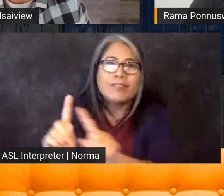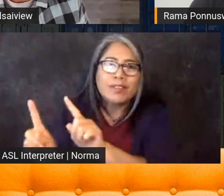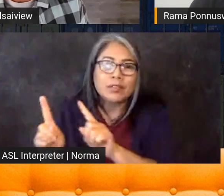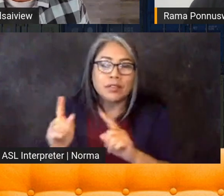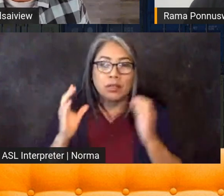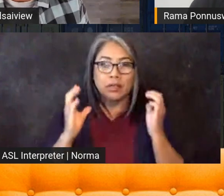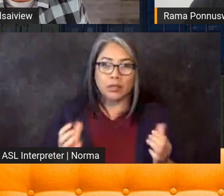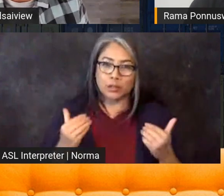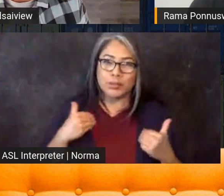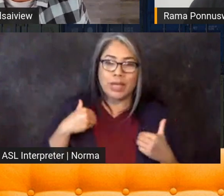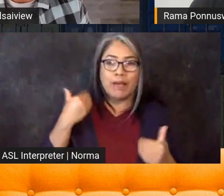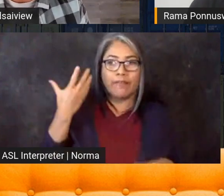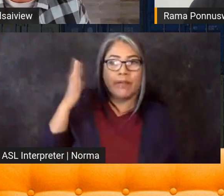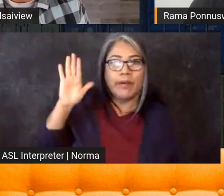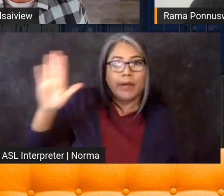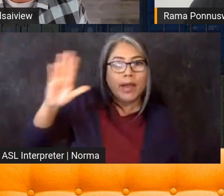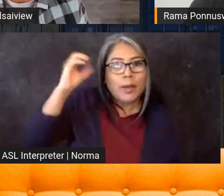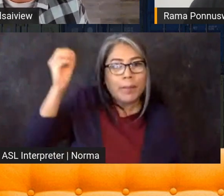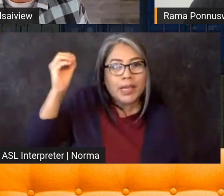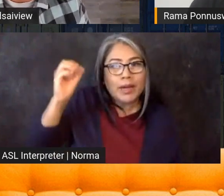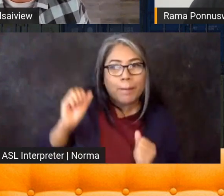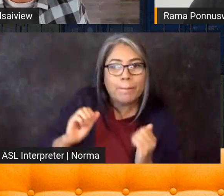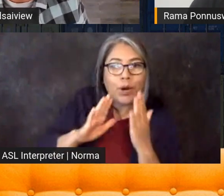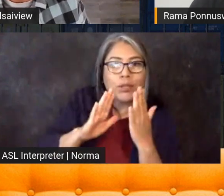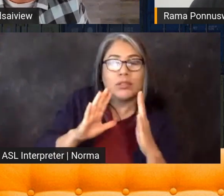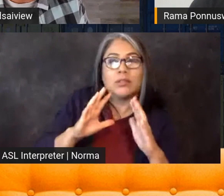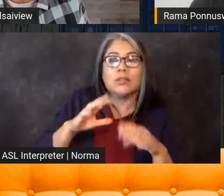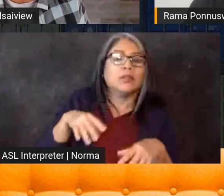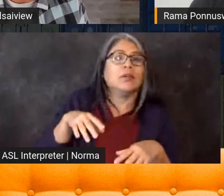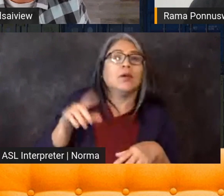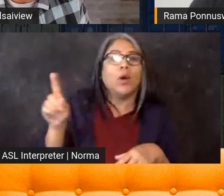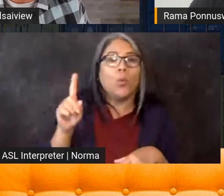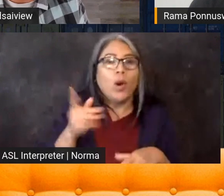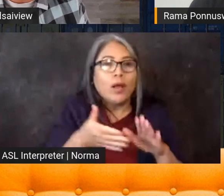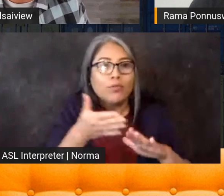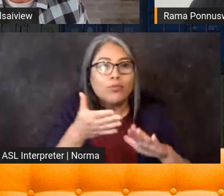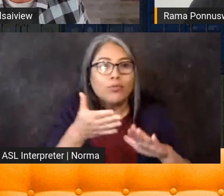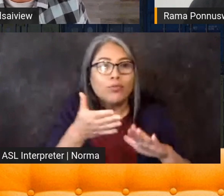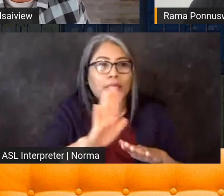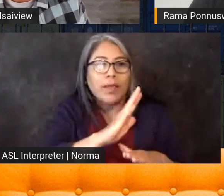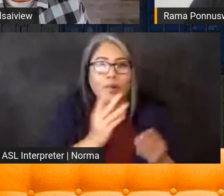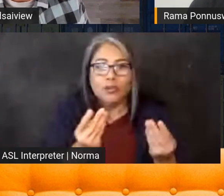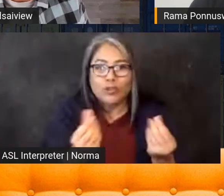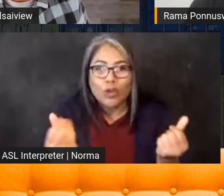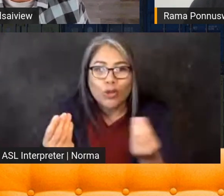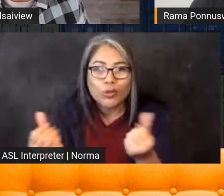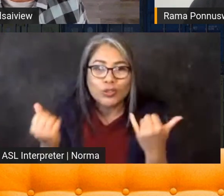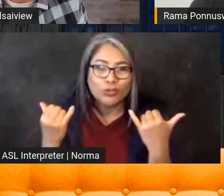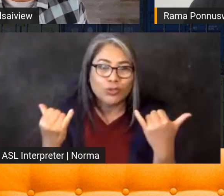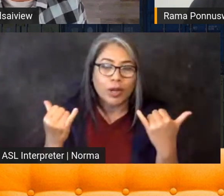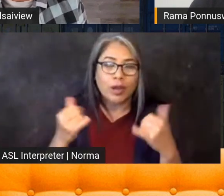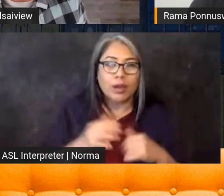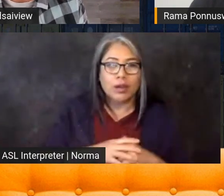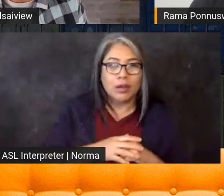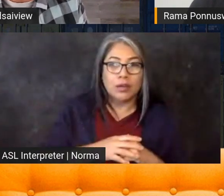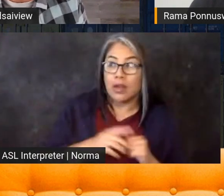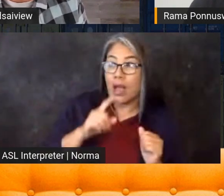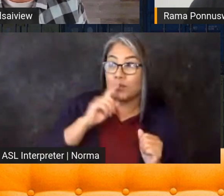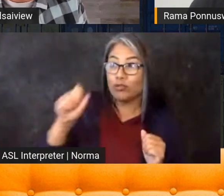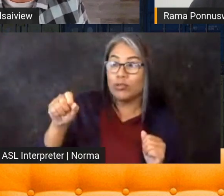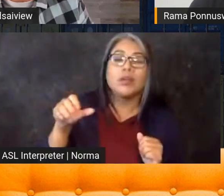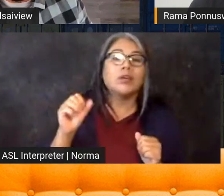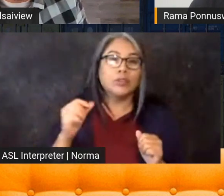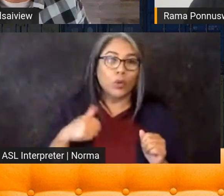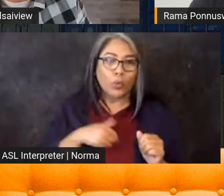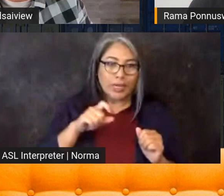solutions today. And so we need to be kind of flexible and open to that. Now, Absolutely. Today, I know that EKS